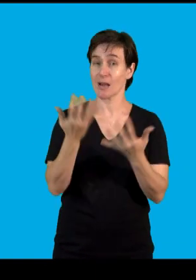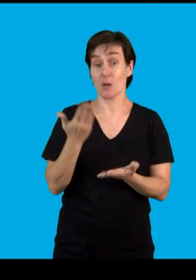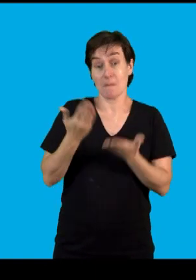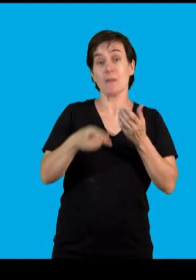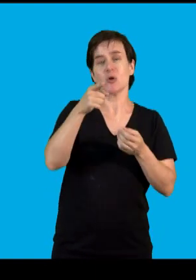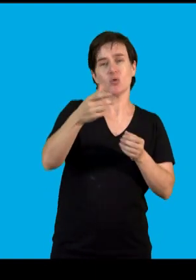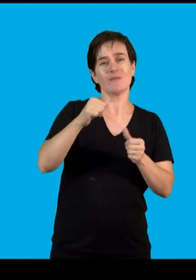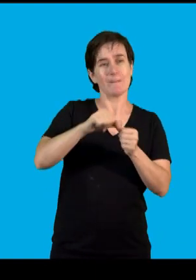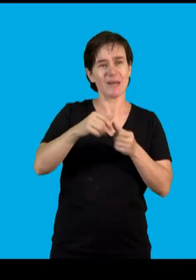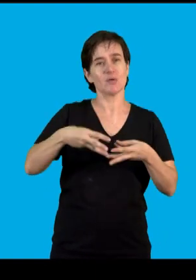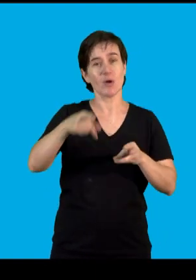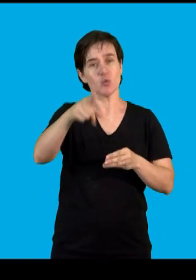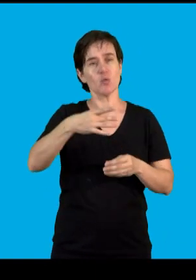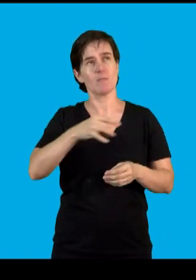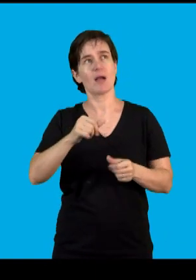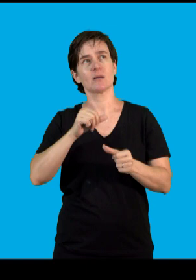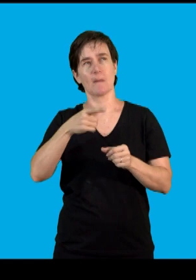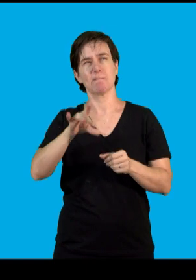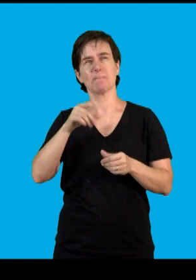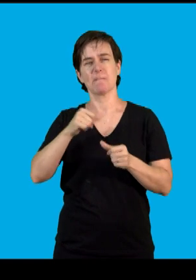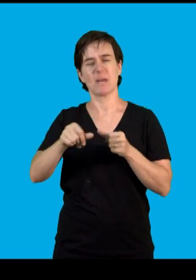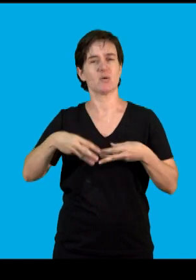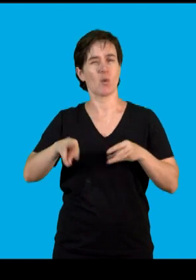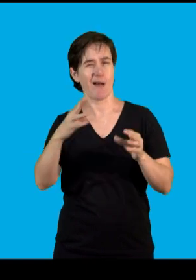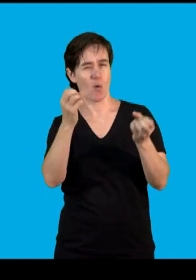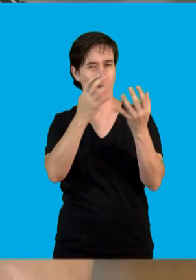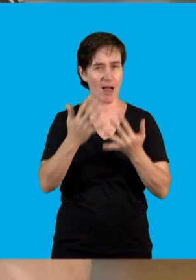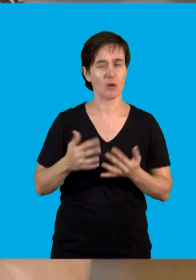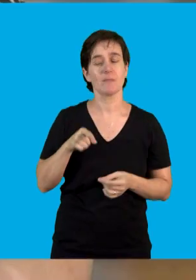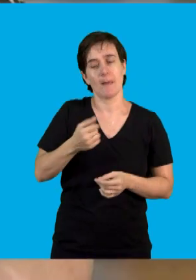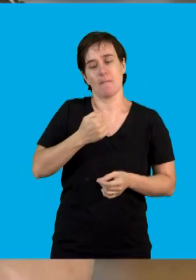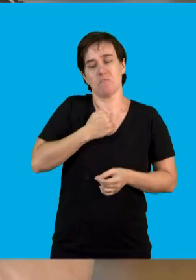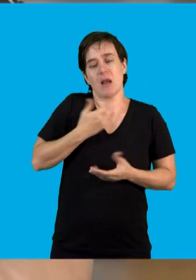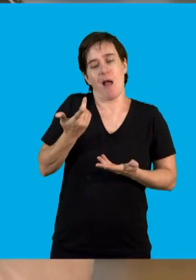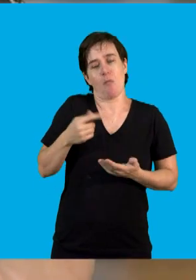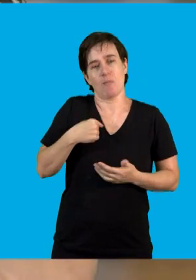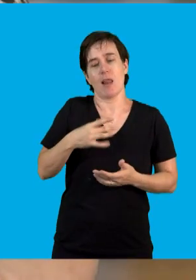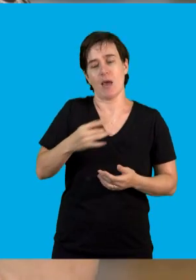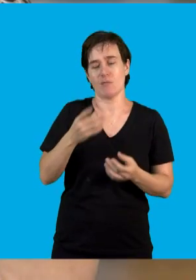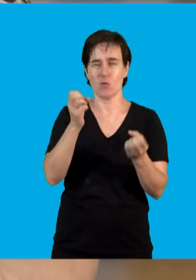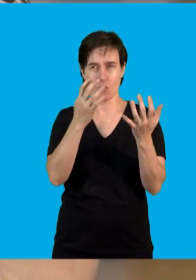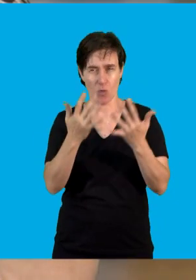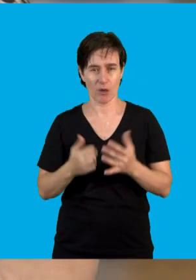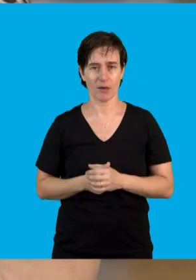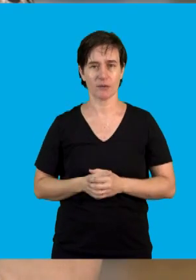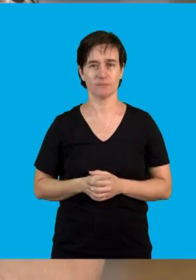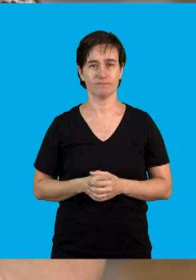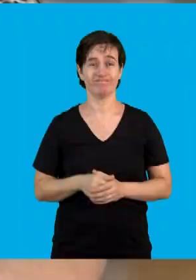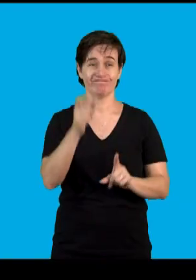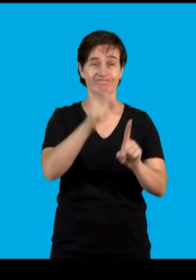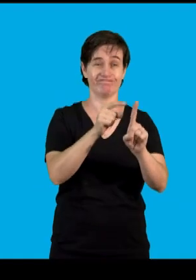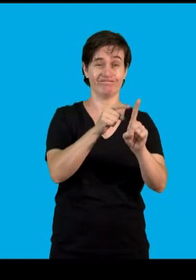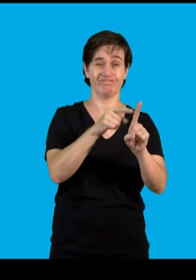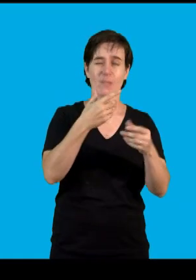Maybe you've got a shorter way to do it, but that's how I would have done it. Miss Fassie started